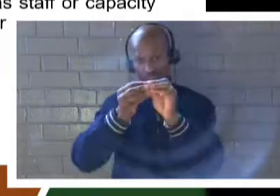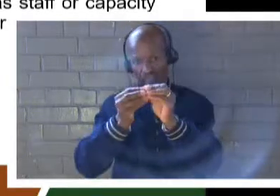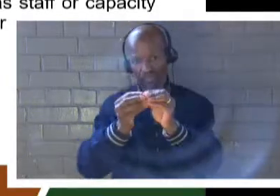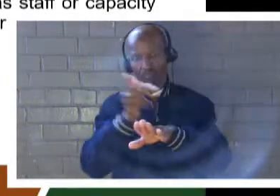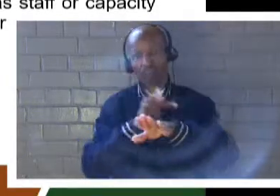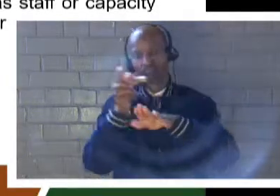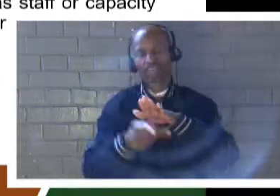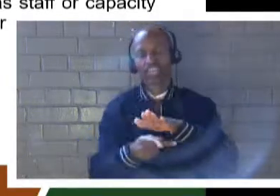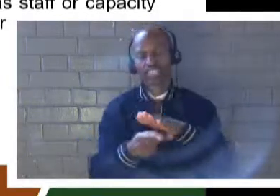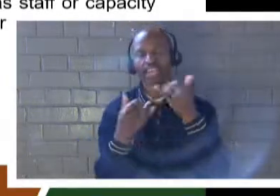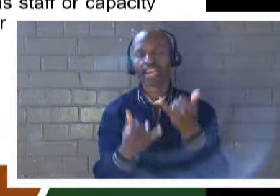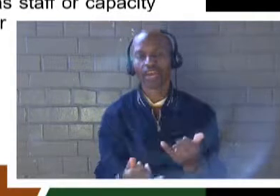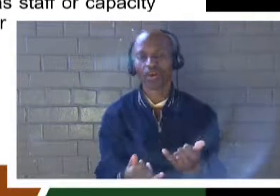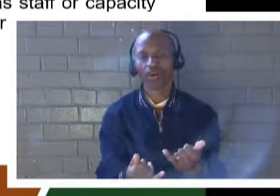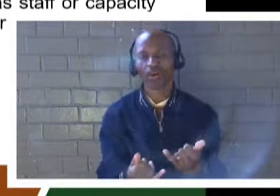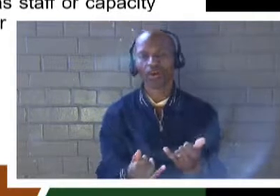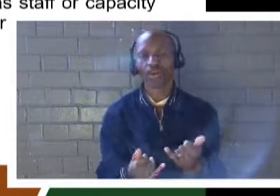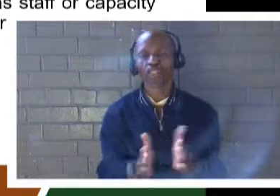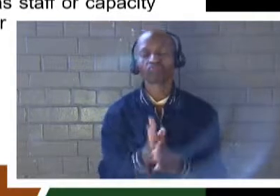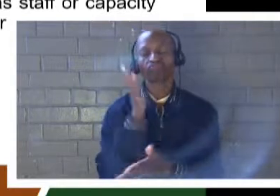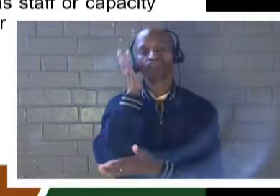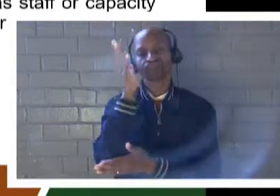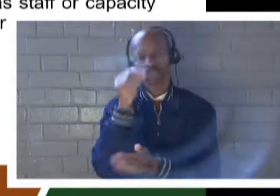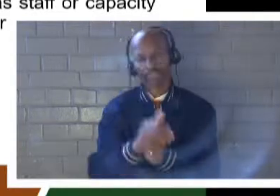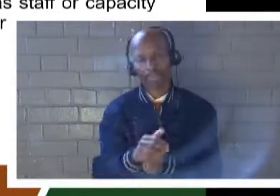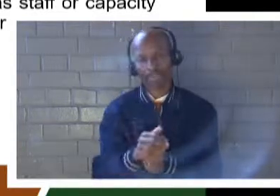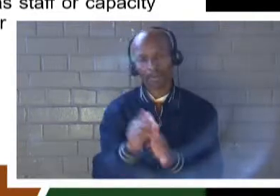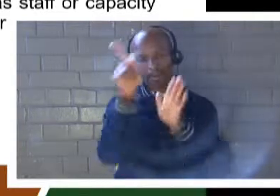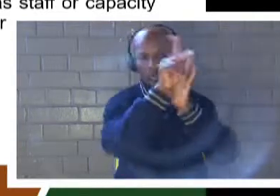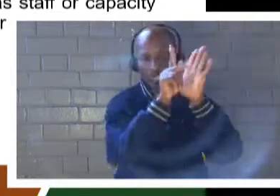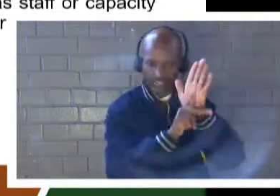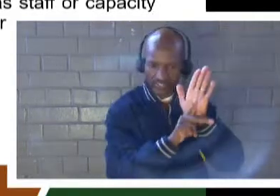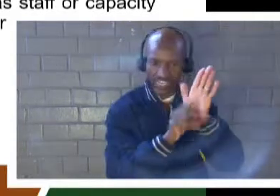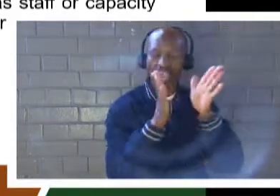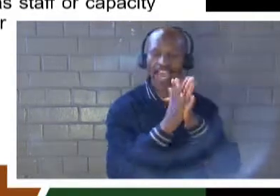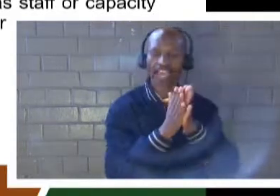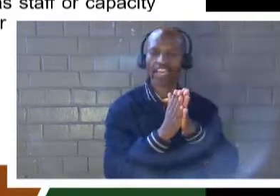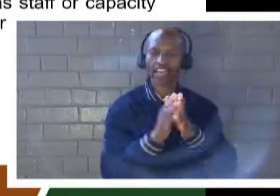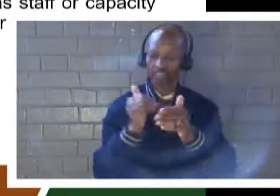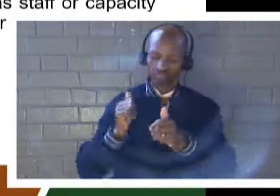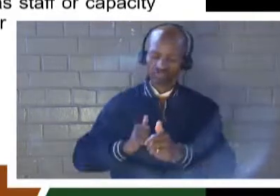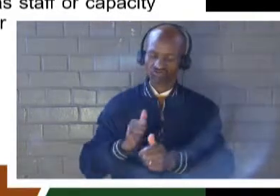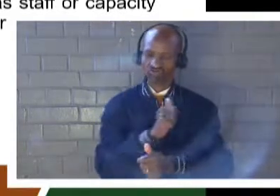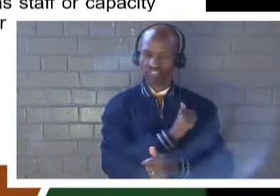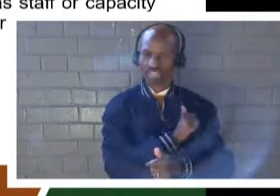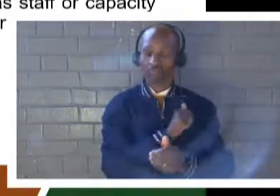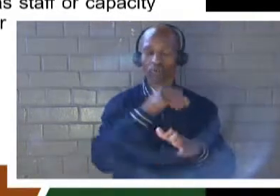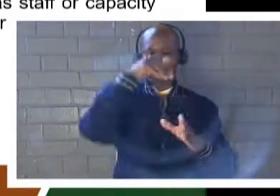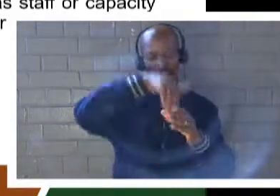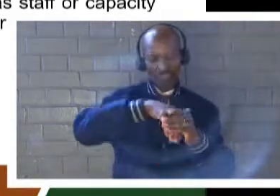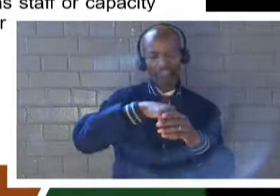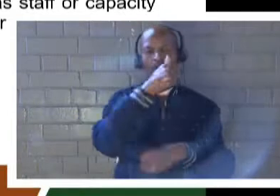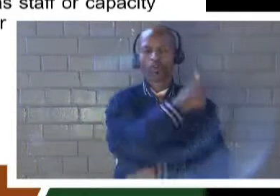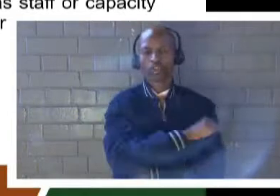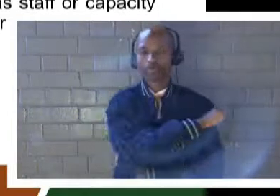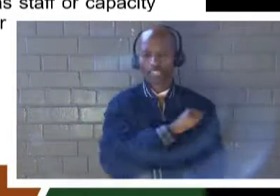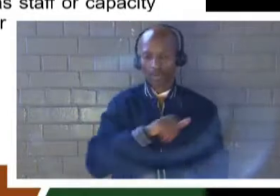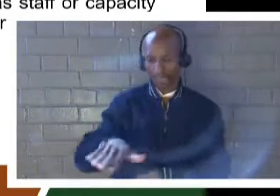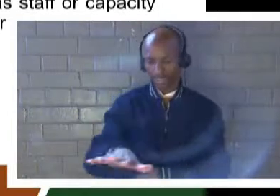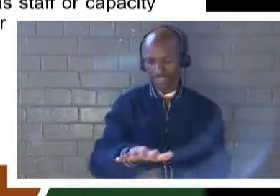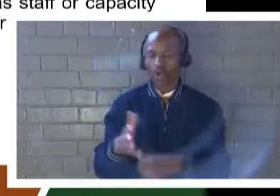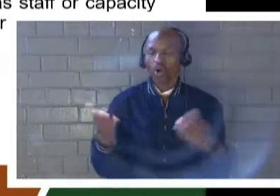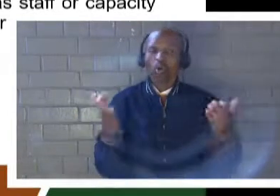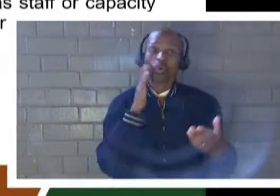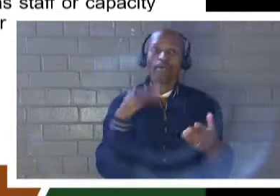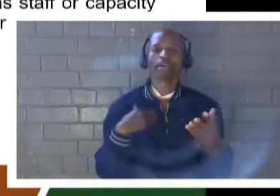maintenance projects? It's also vital to address policy consideration as well as staff or capacity within hospital facilities